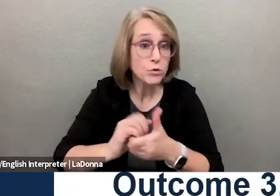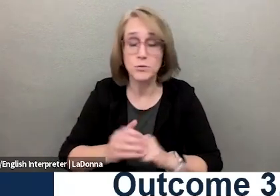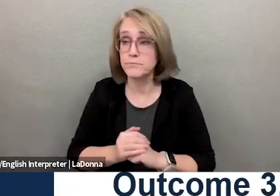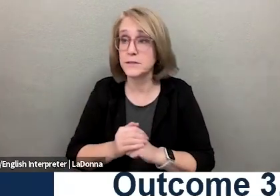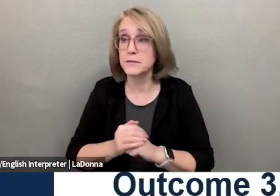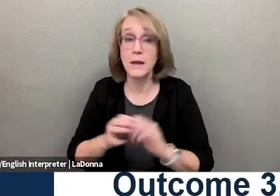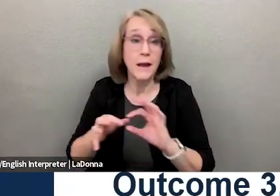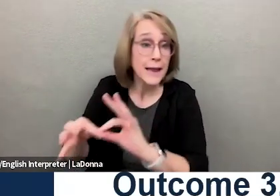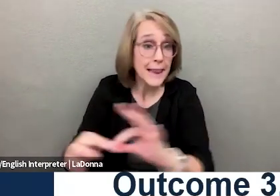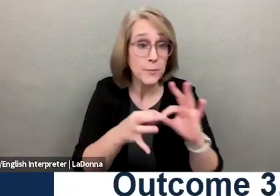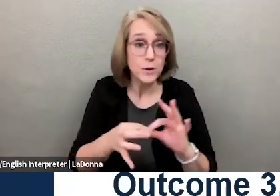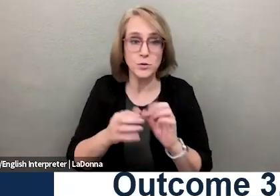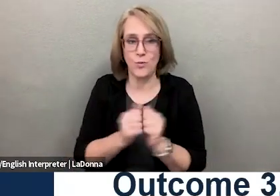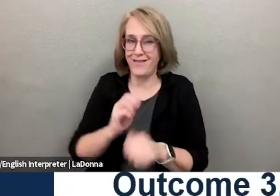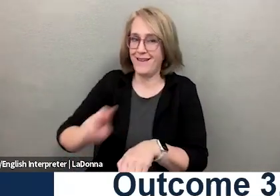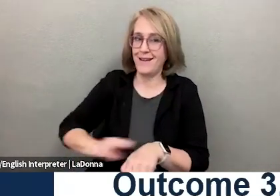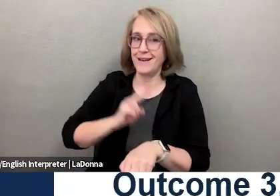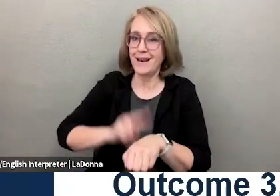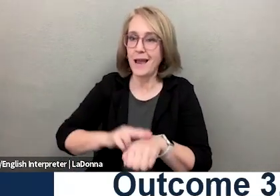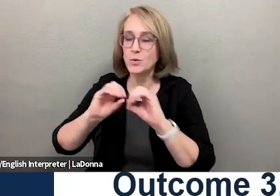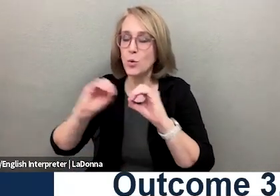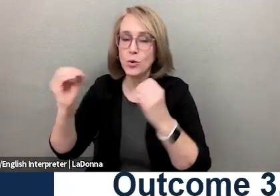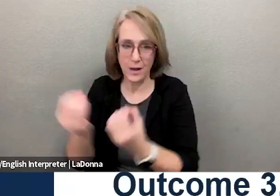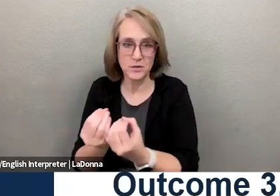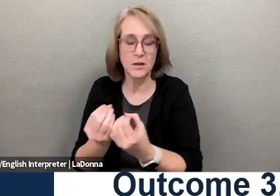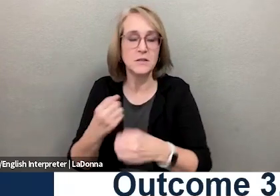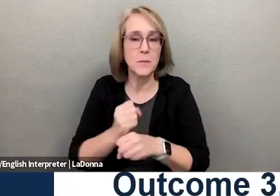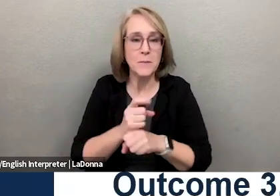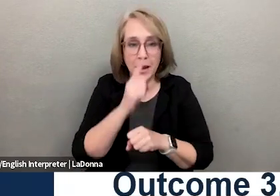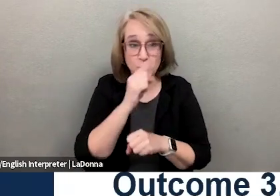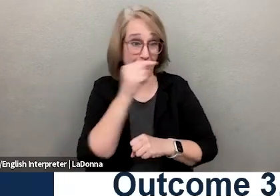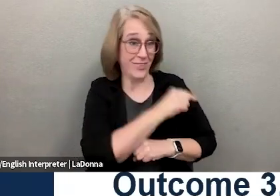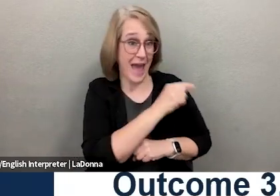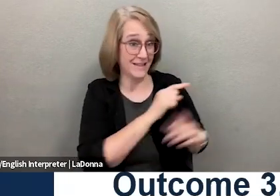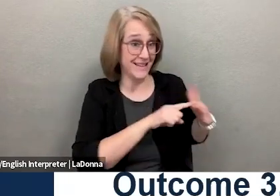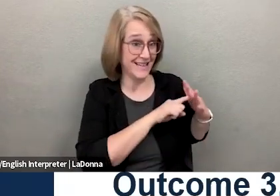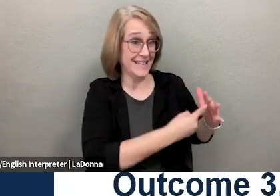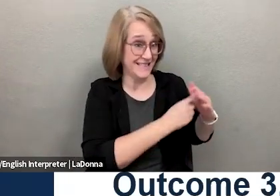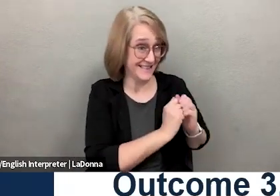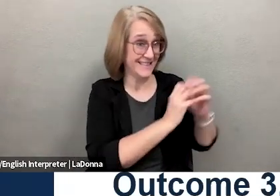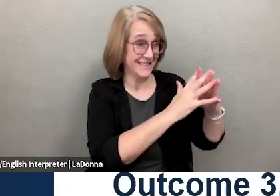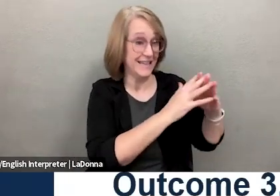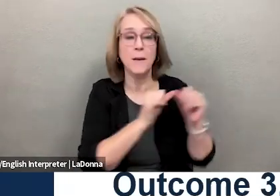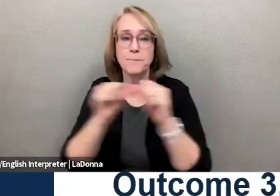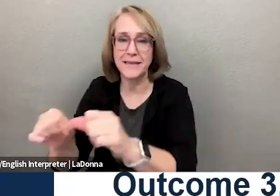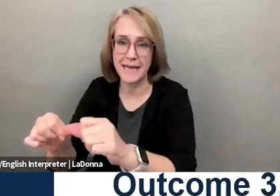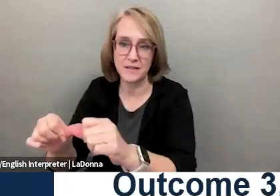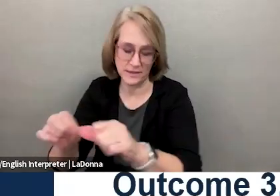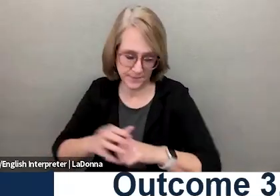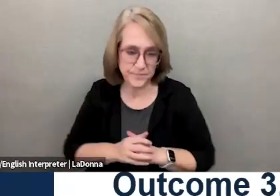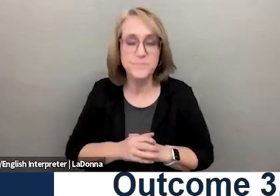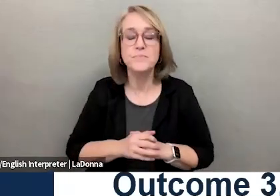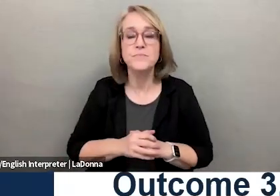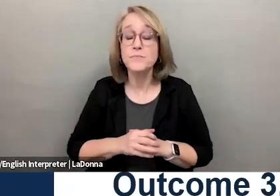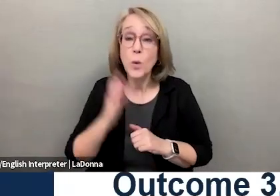national organization and others to be able to ensure its implementation. And these are efforts around making